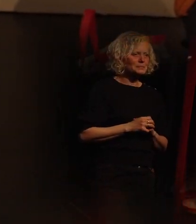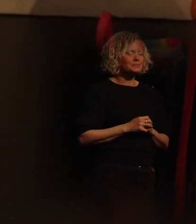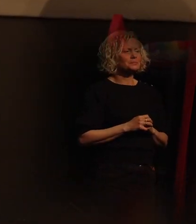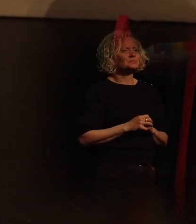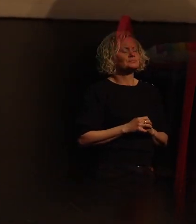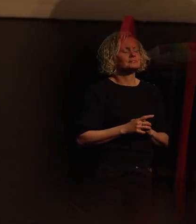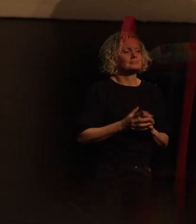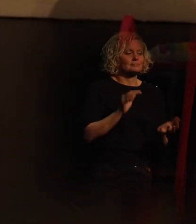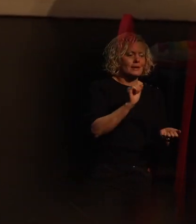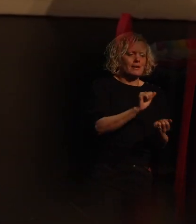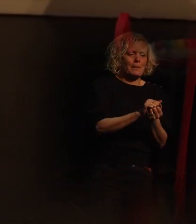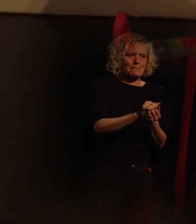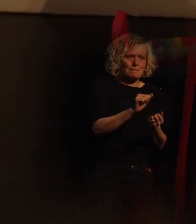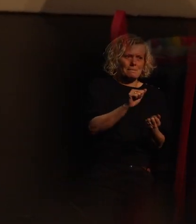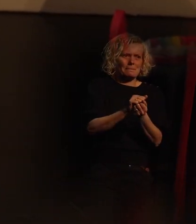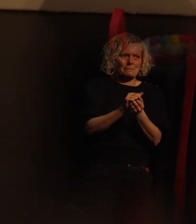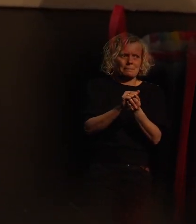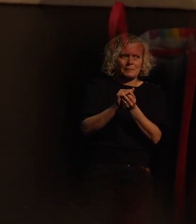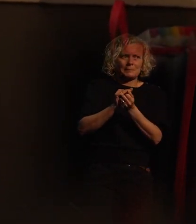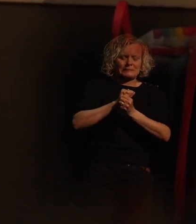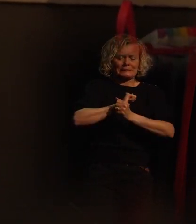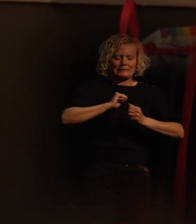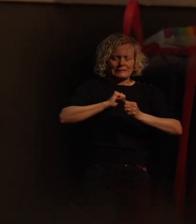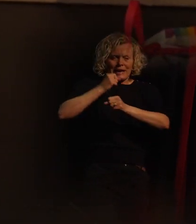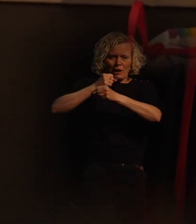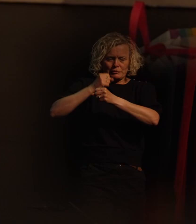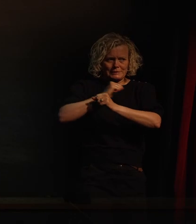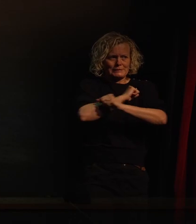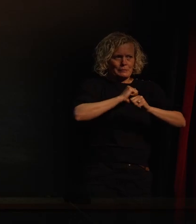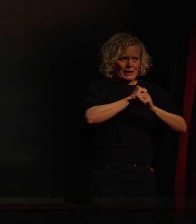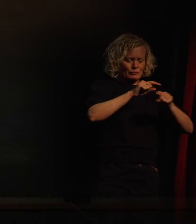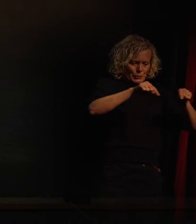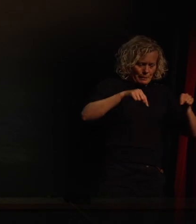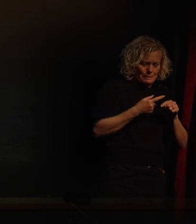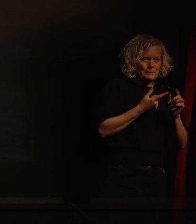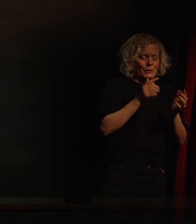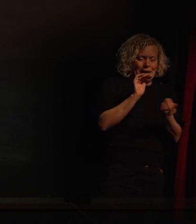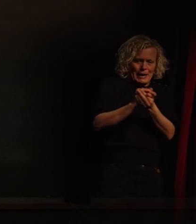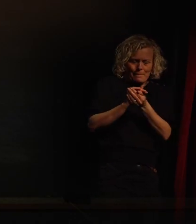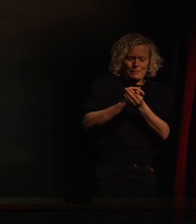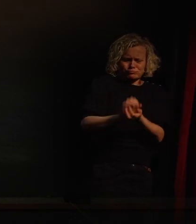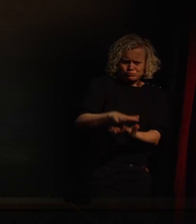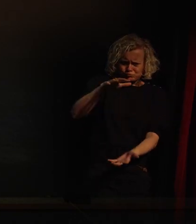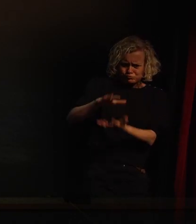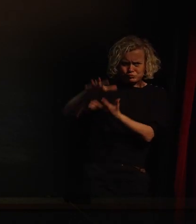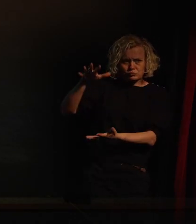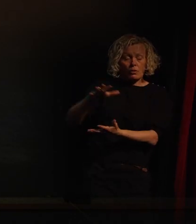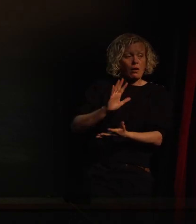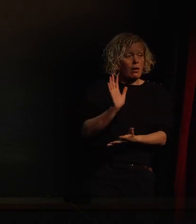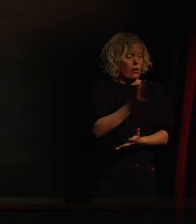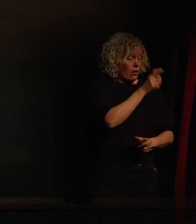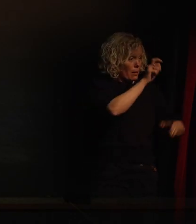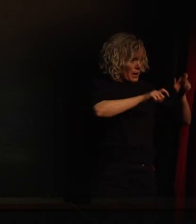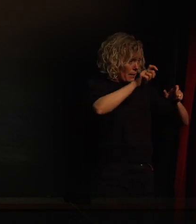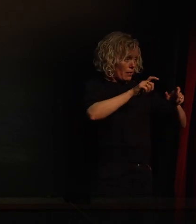They kept them in their spare rooms and garages, great piles. Everyone was told to socially